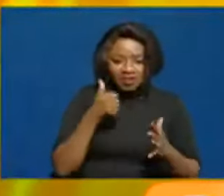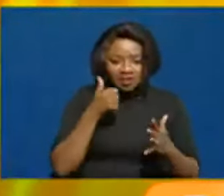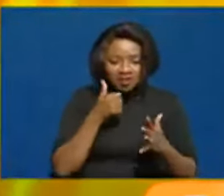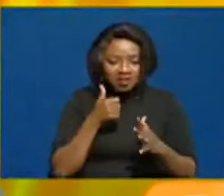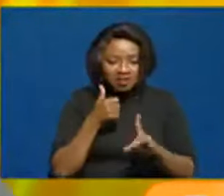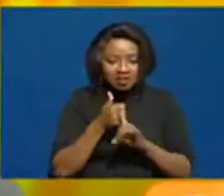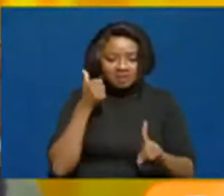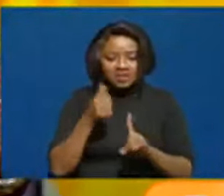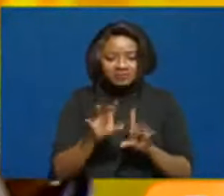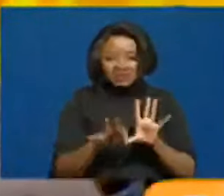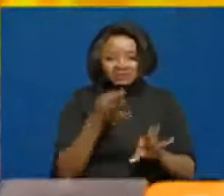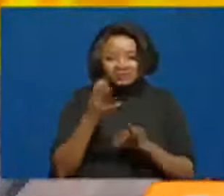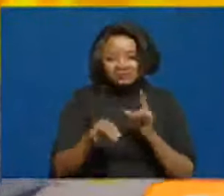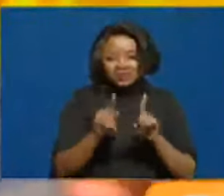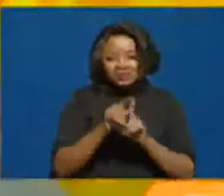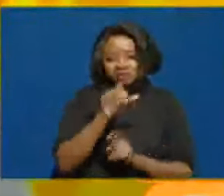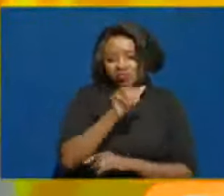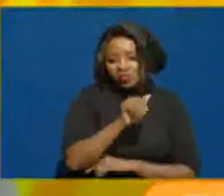audit